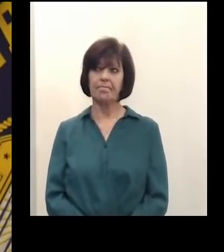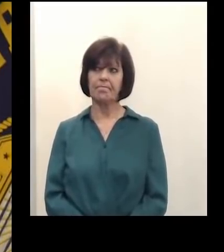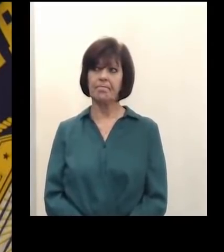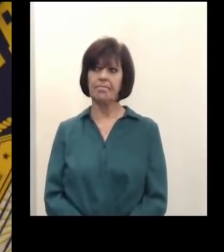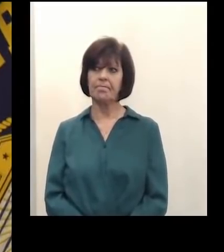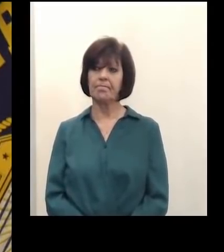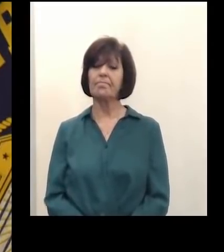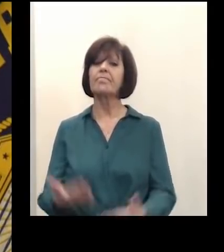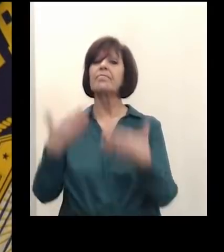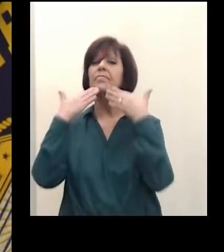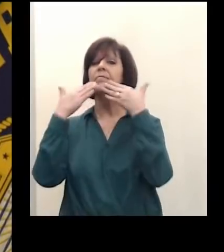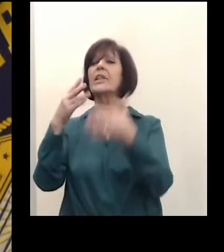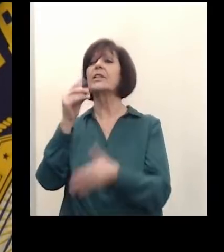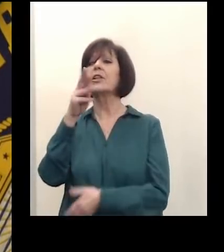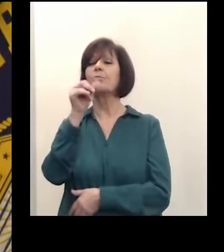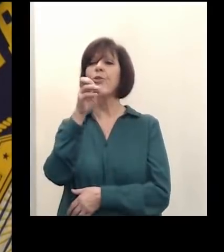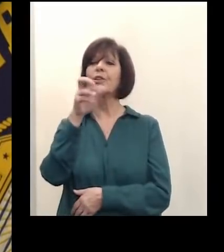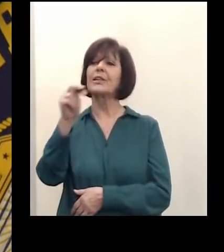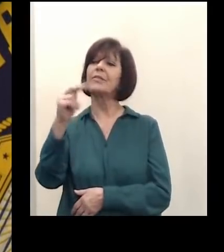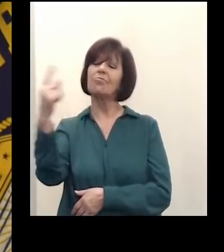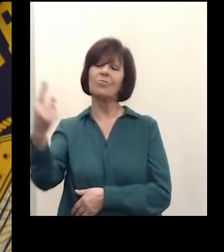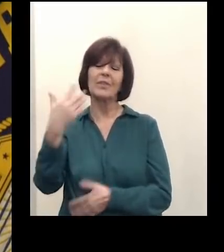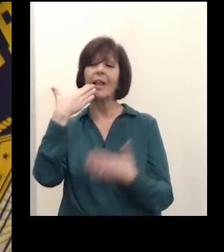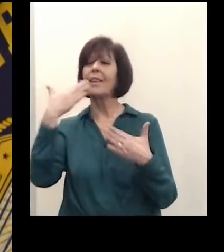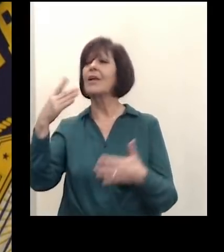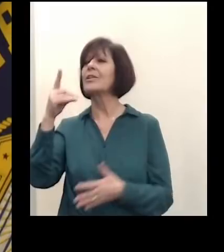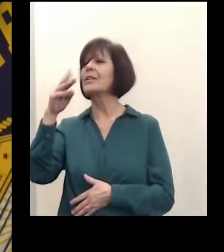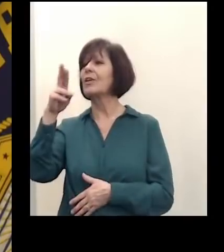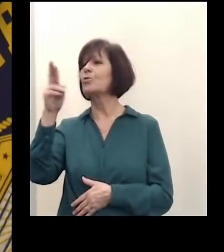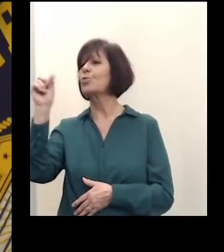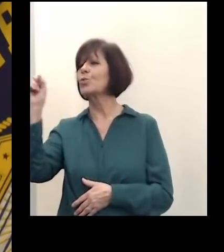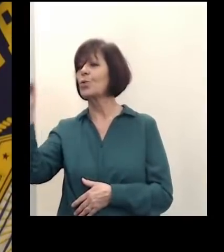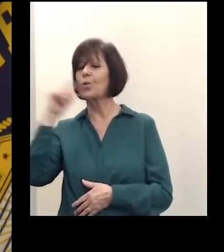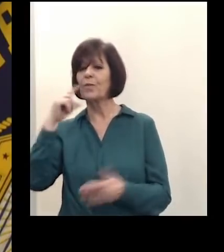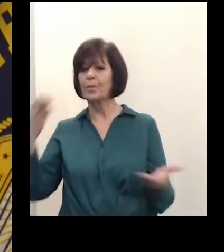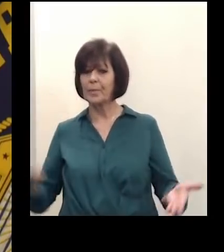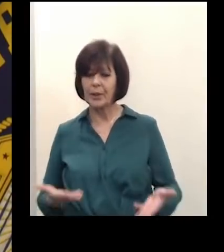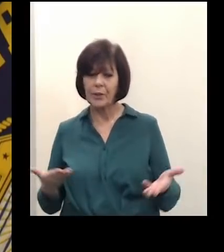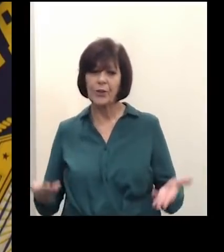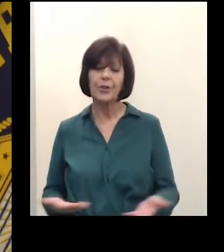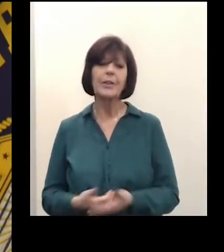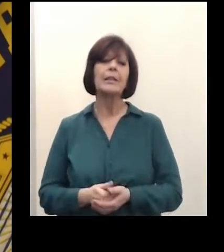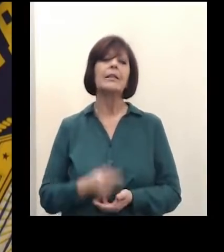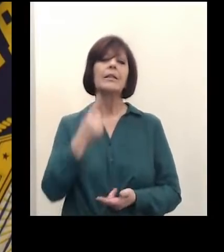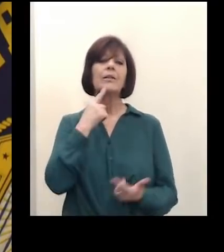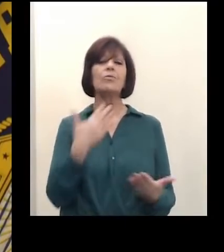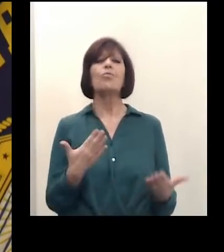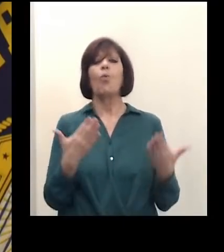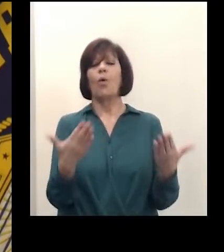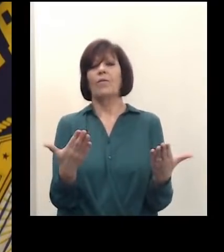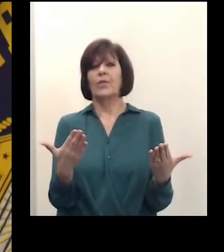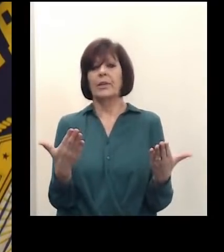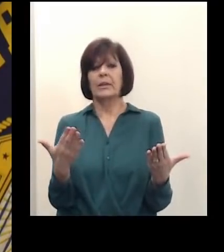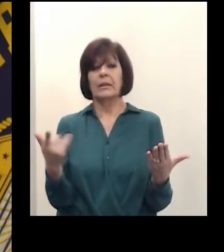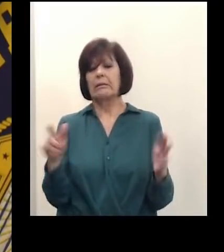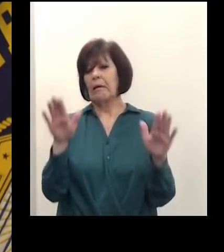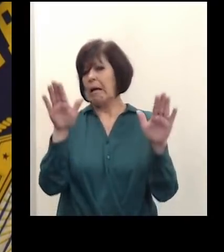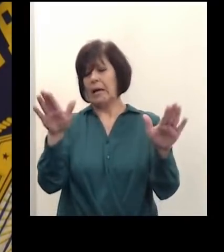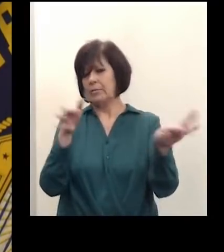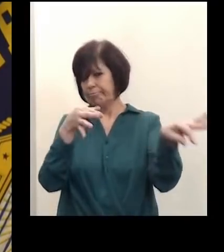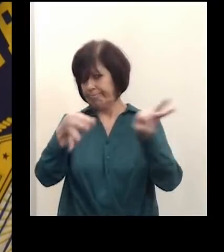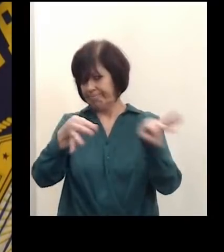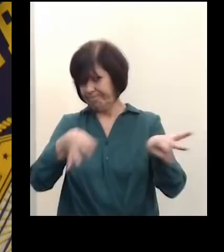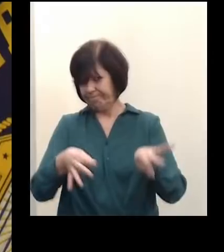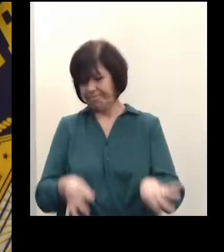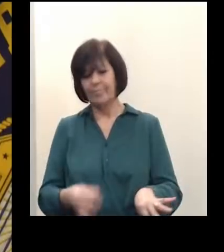Thank you, Dr. Burstein, as always, and thank you, Dr. Russo, for being here and offering that excellent explanation about why